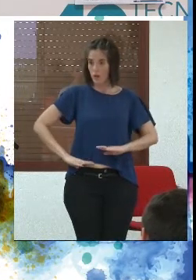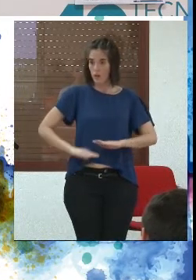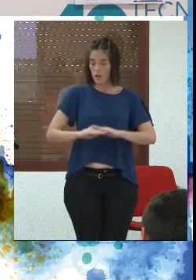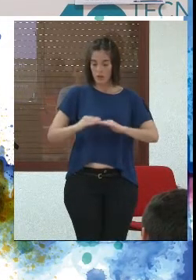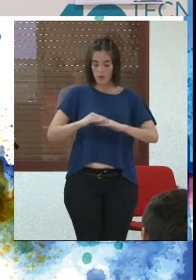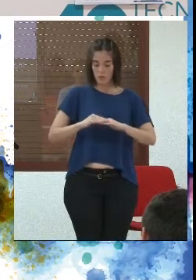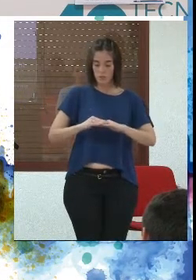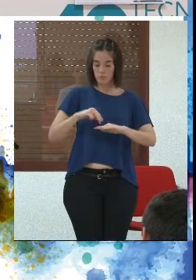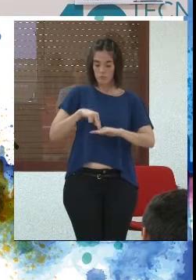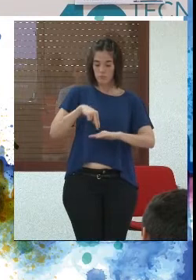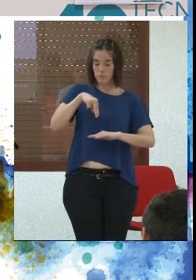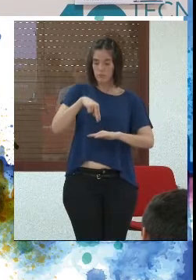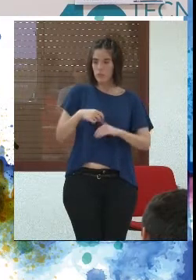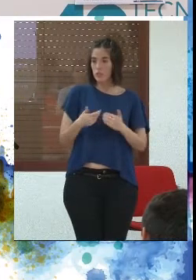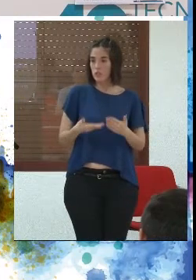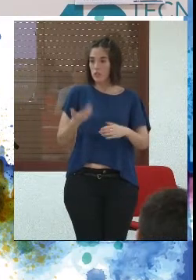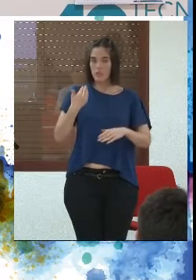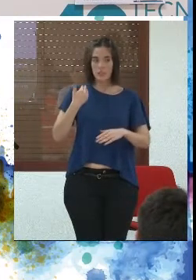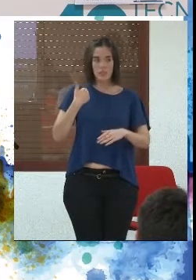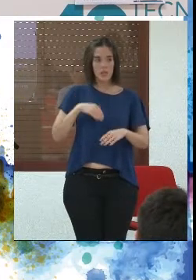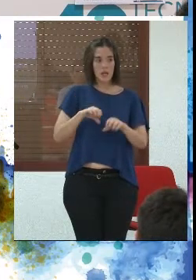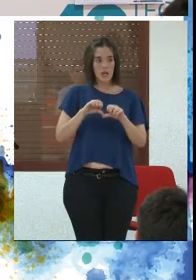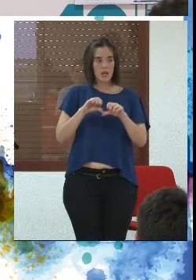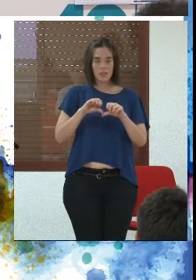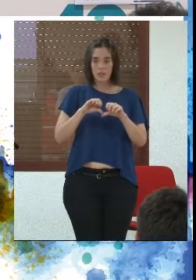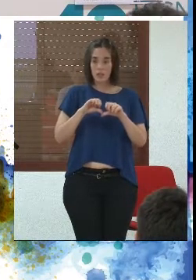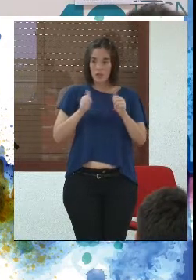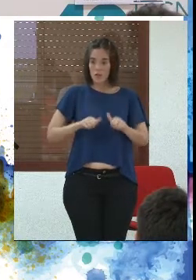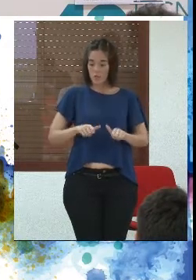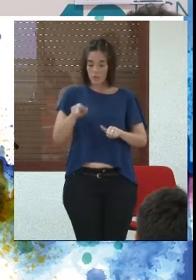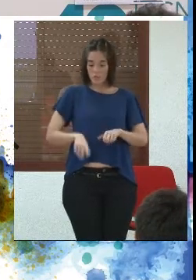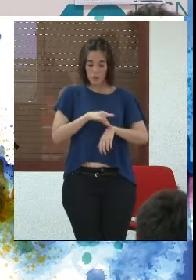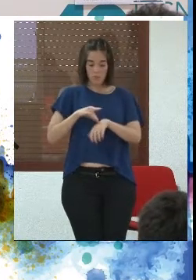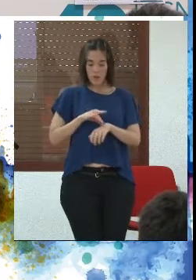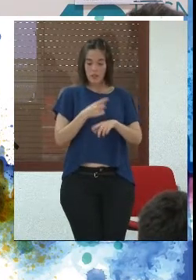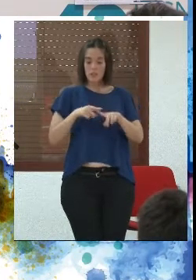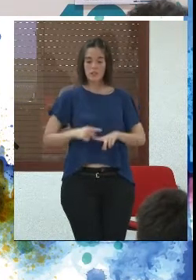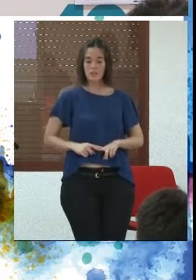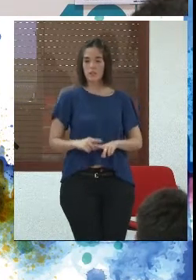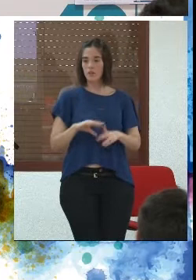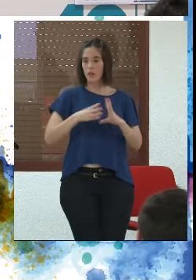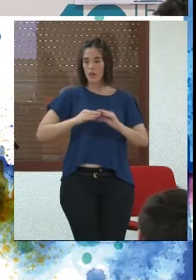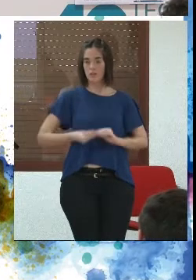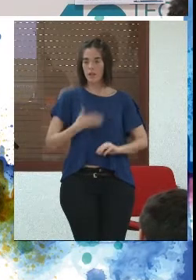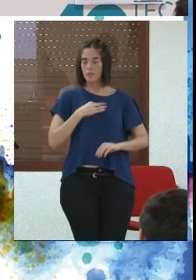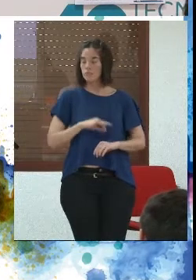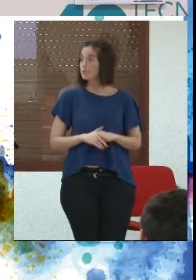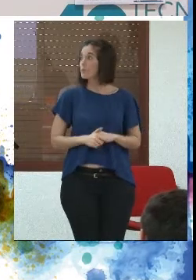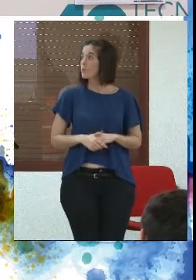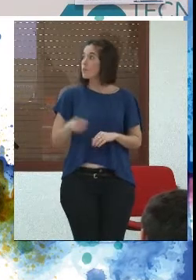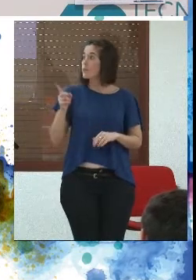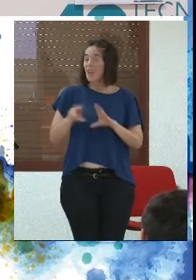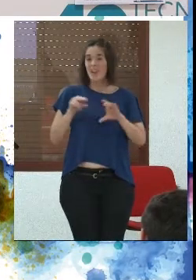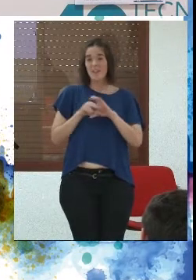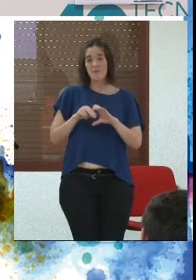can raise the hip of the exoskeleton so that we can adapt to the different heights of the